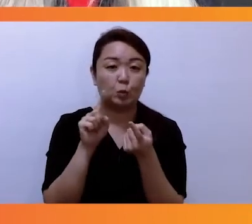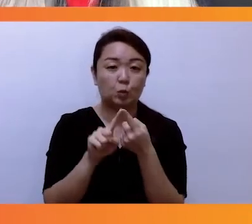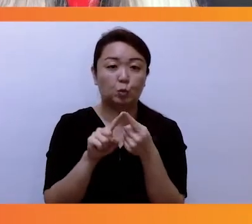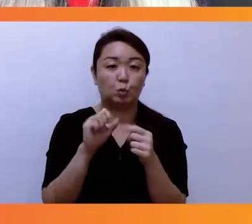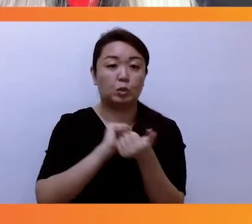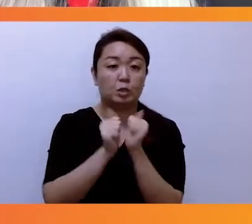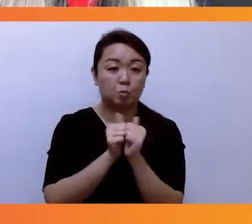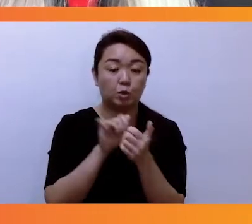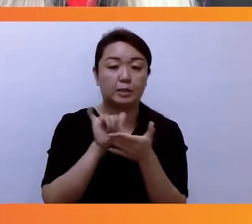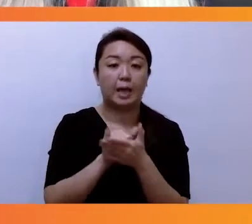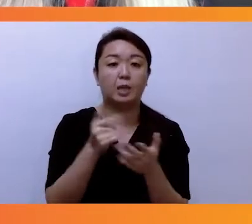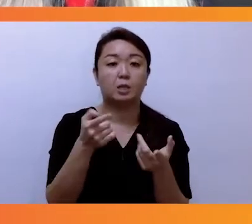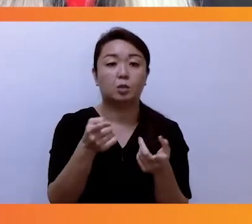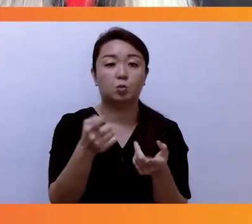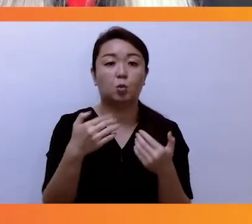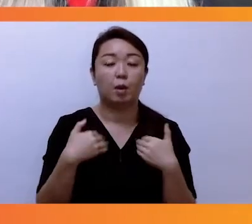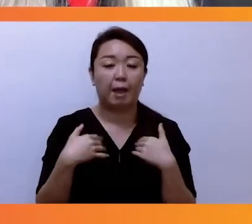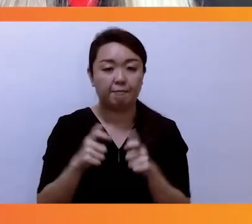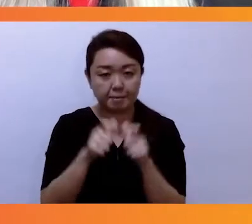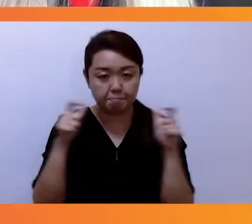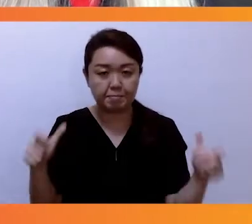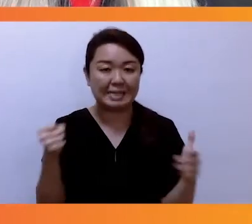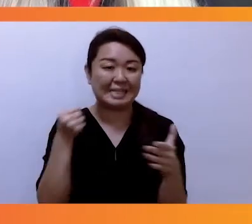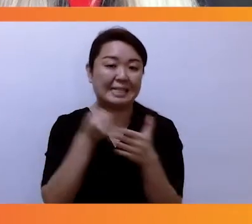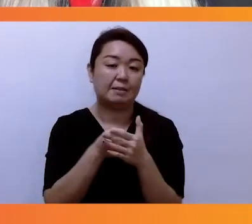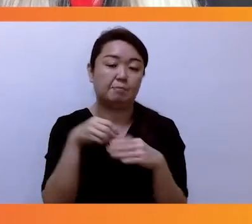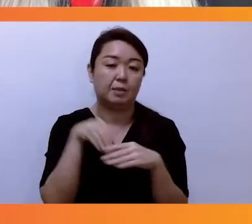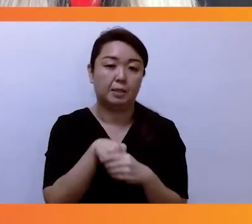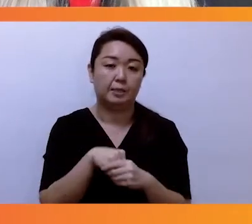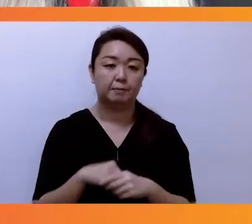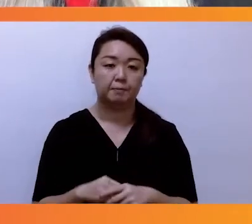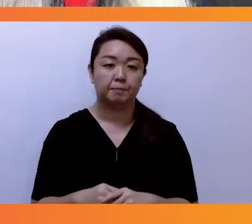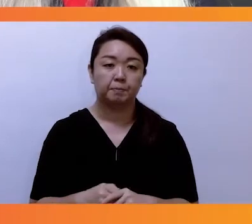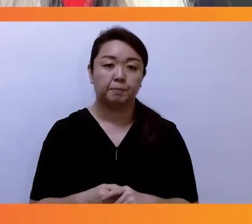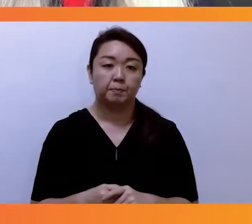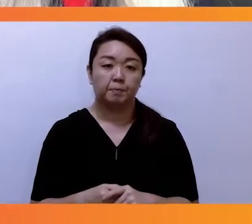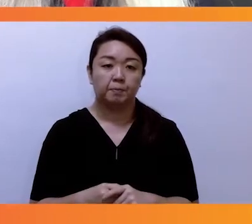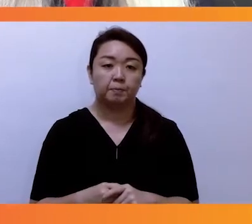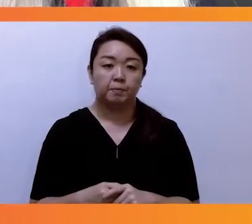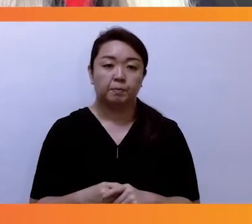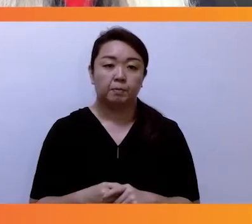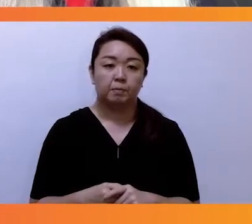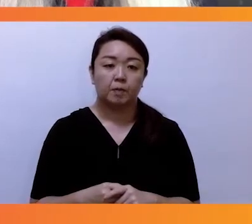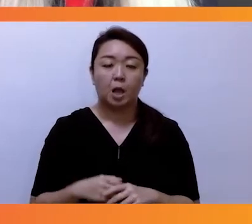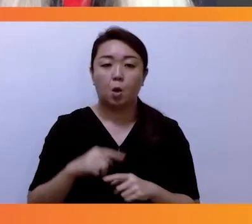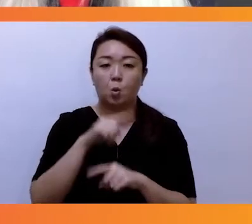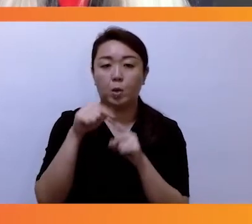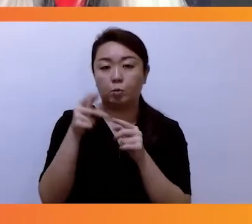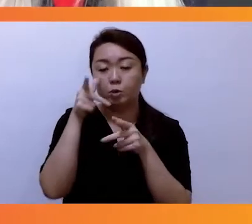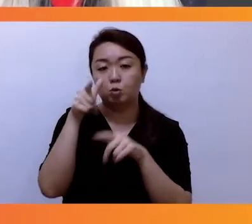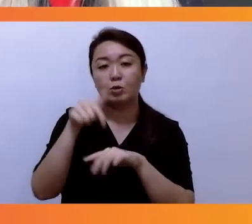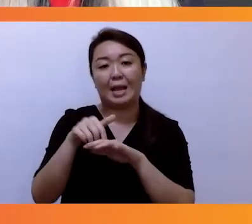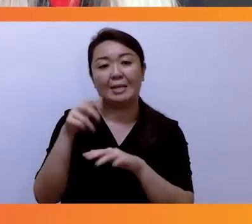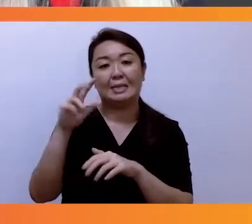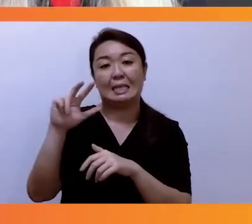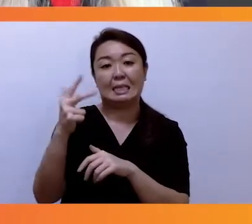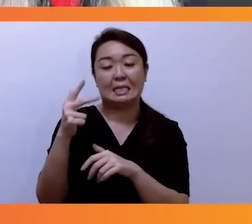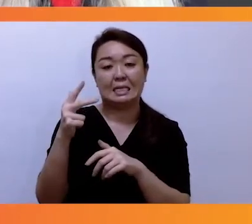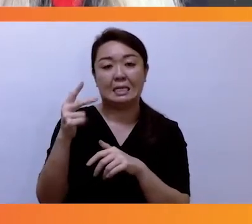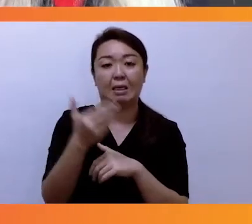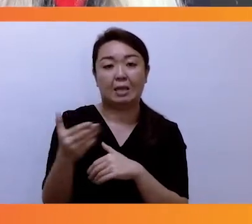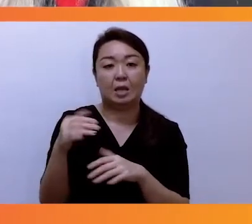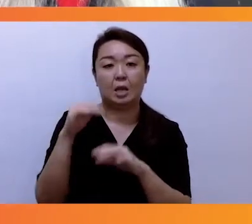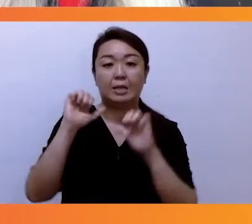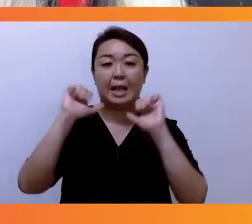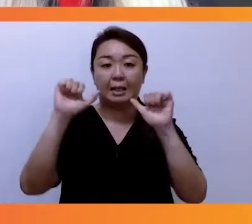specific to the sports that you have the biggest impact in. When we look at the third component